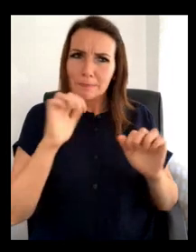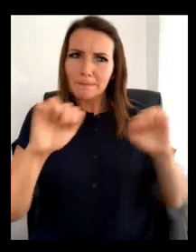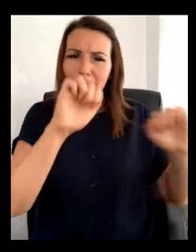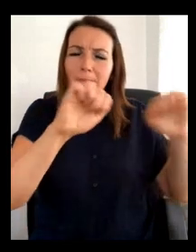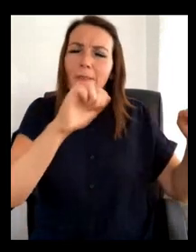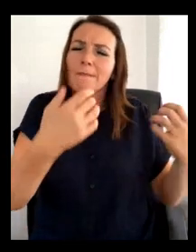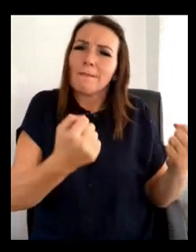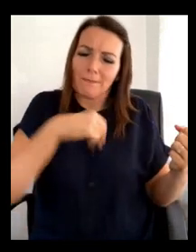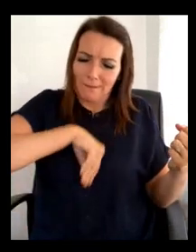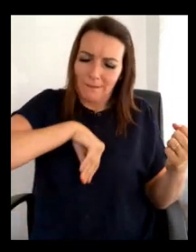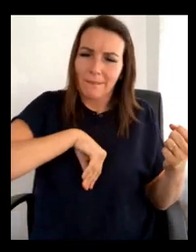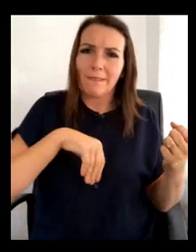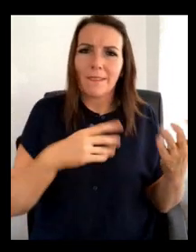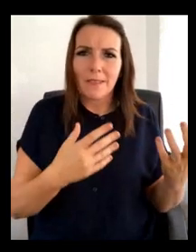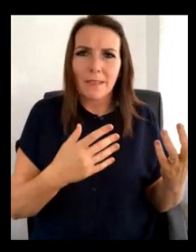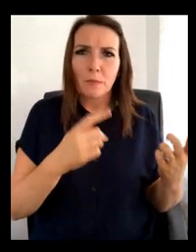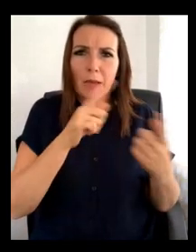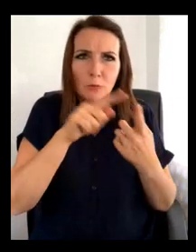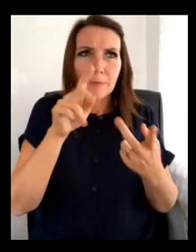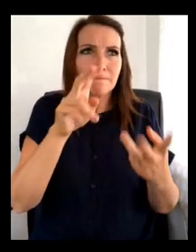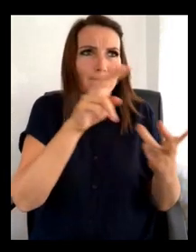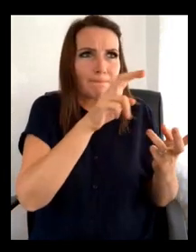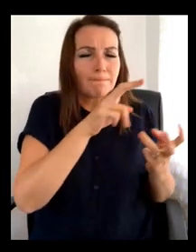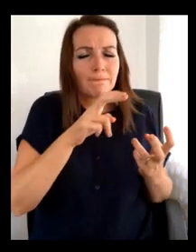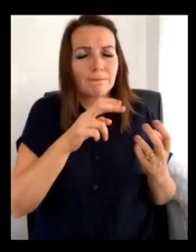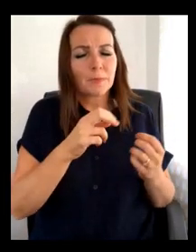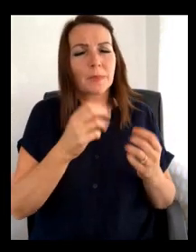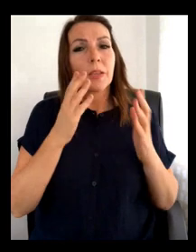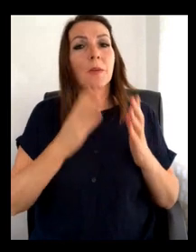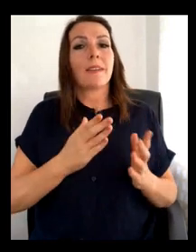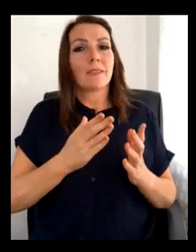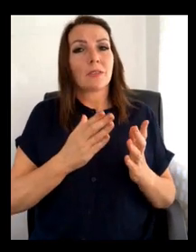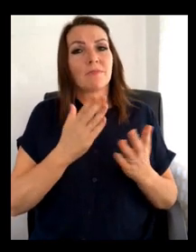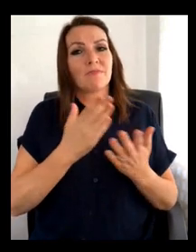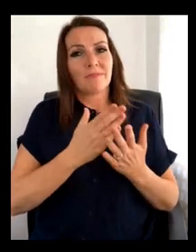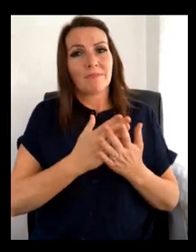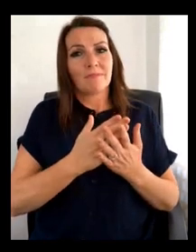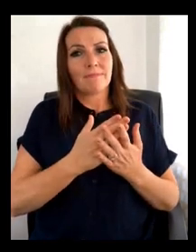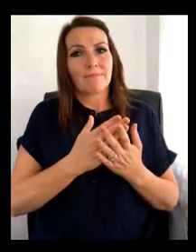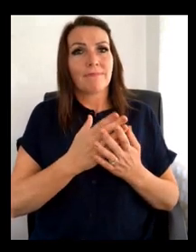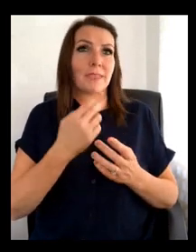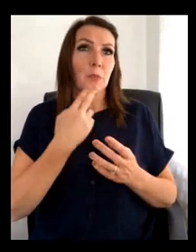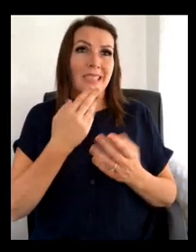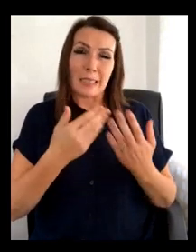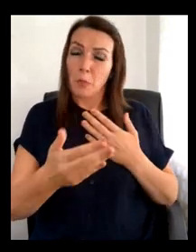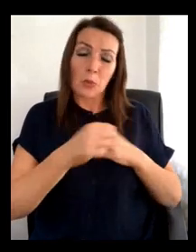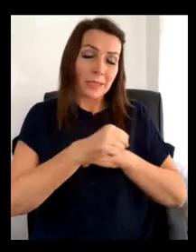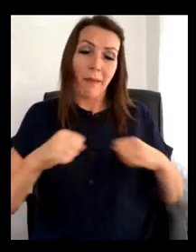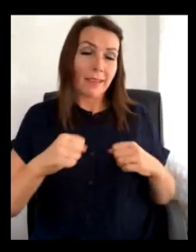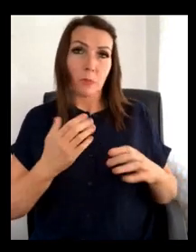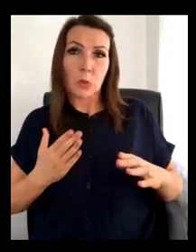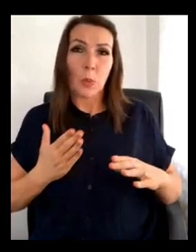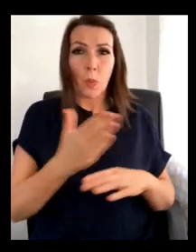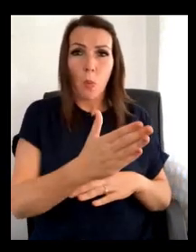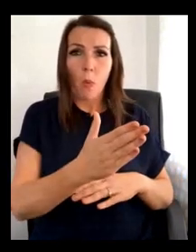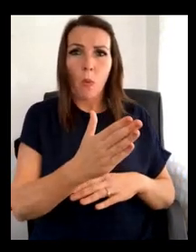And I think we both need to ask for these spaces to be created for us, and we need to go and just like occupy